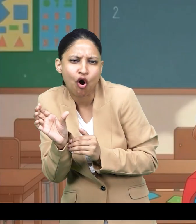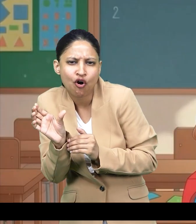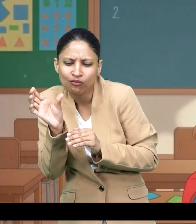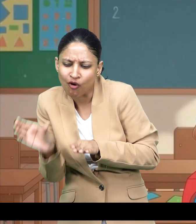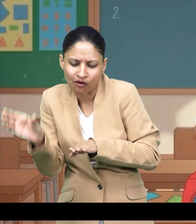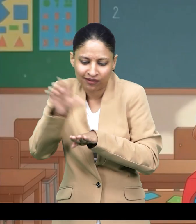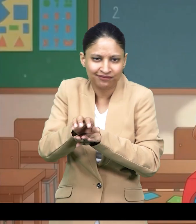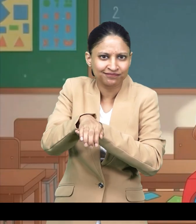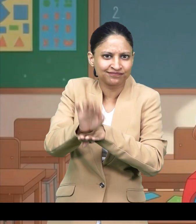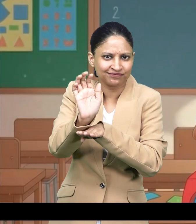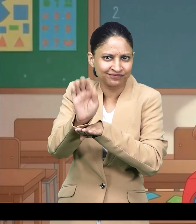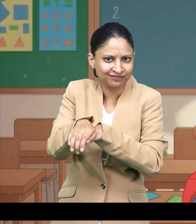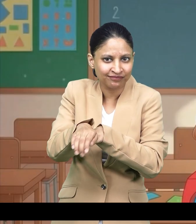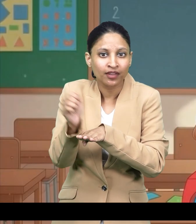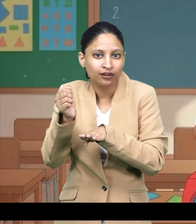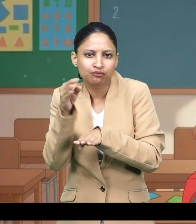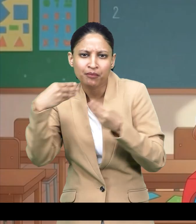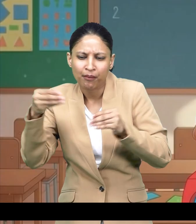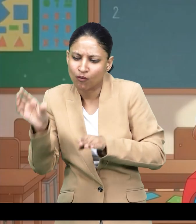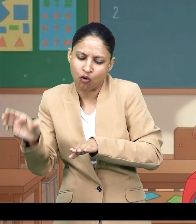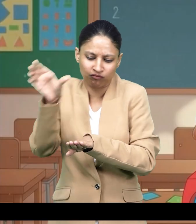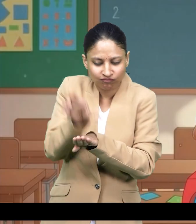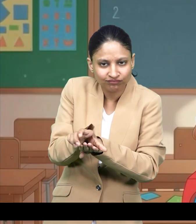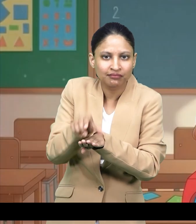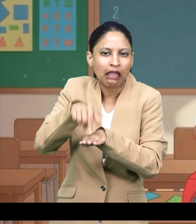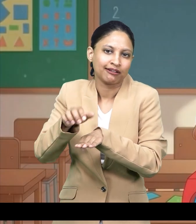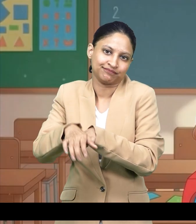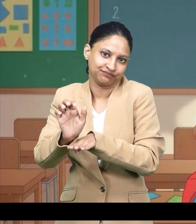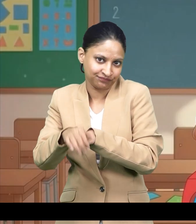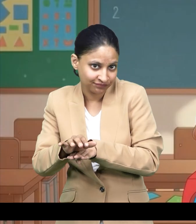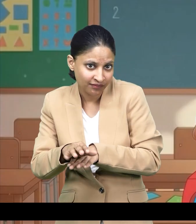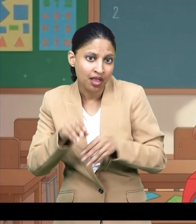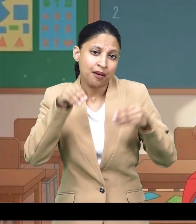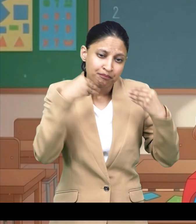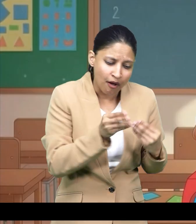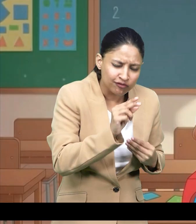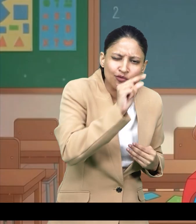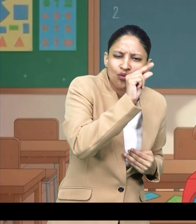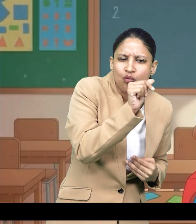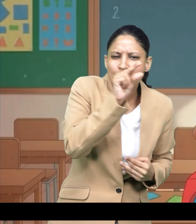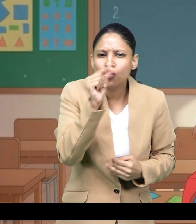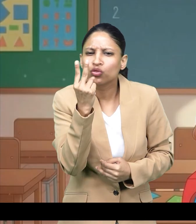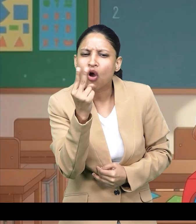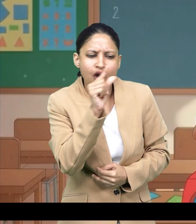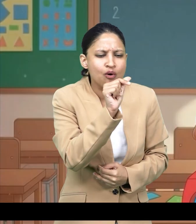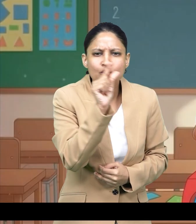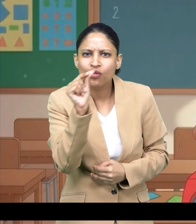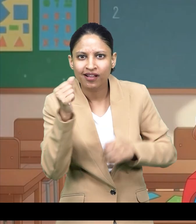smaller piece in the front for the bonnet, and 2 round pieces below for the wheels."